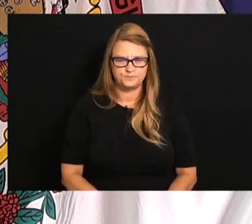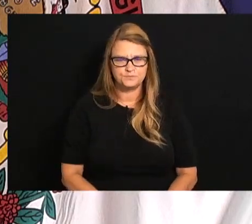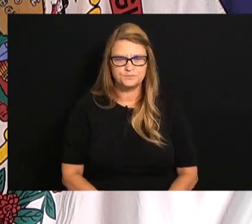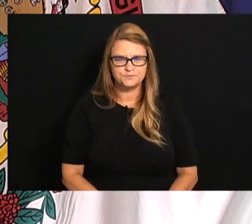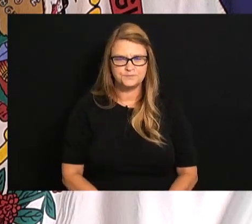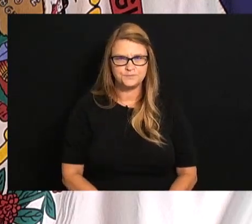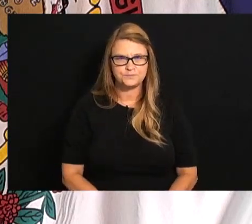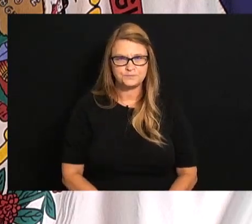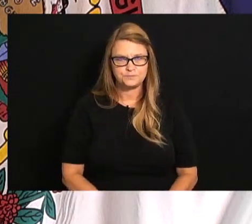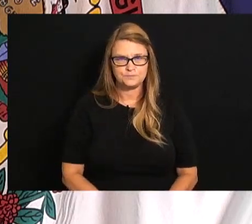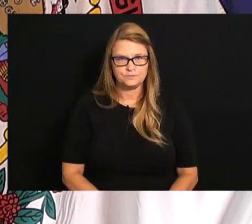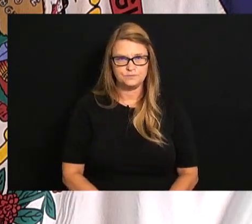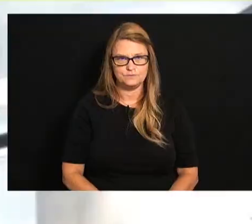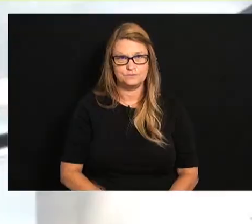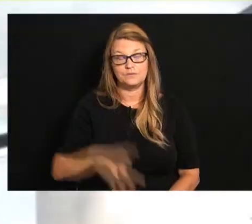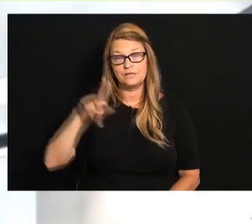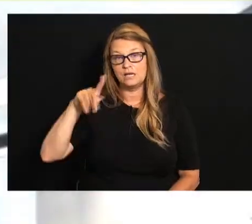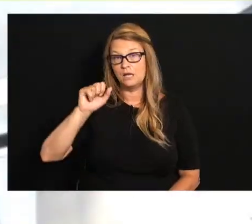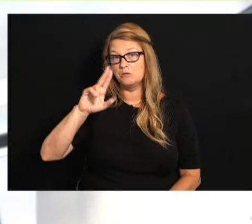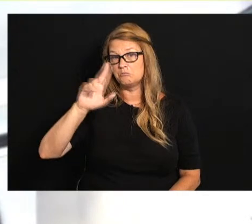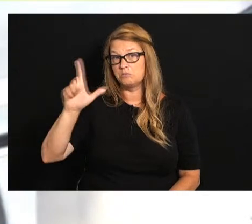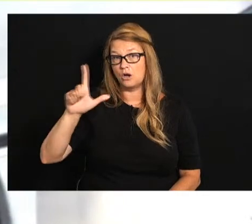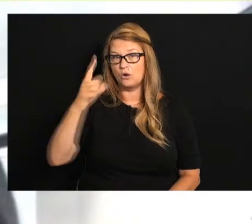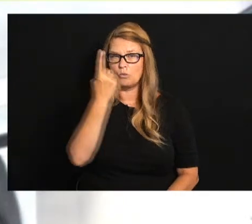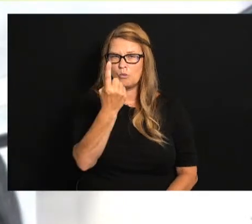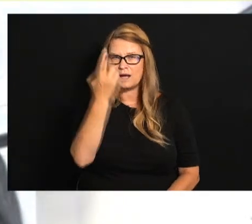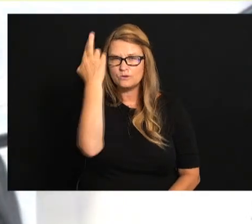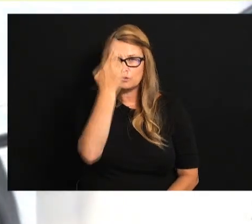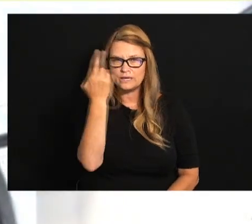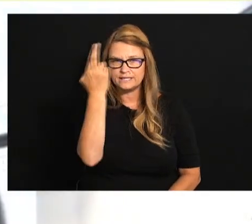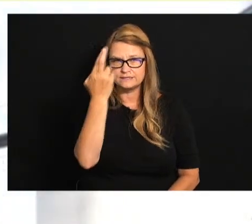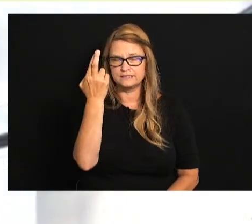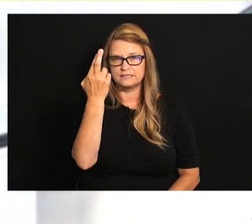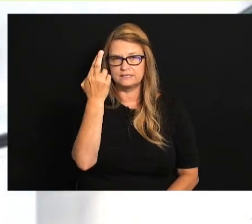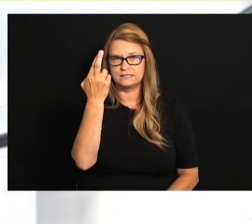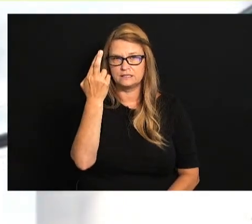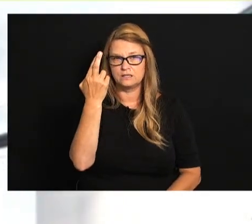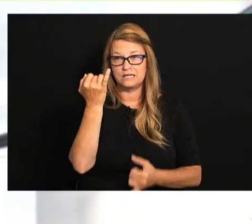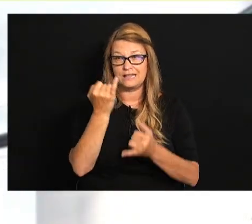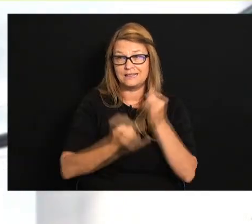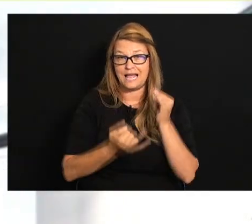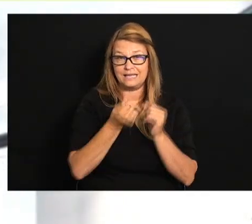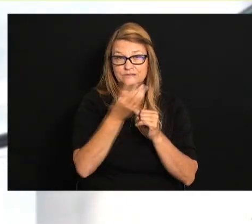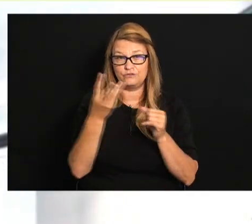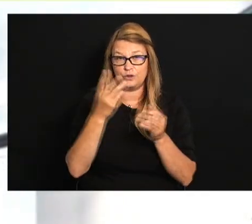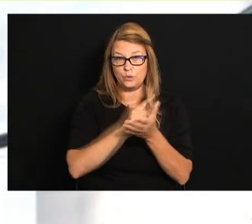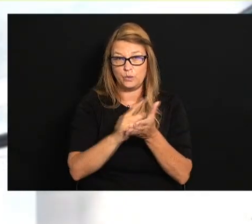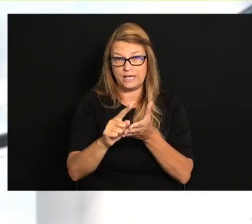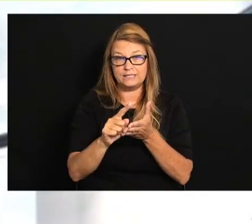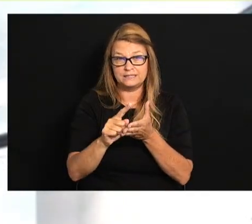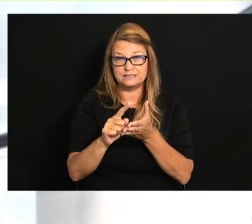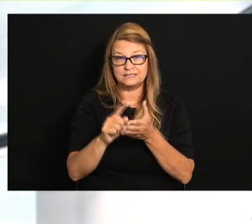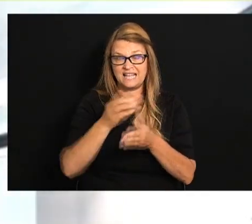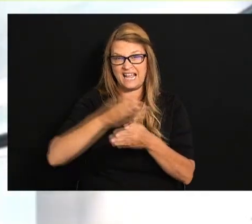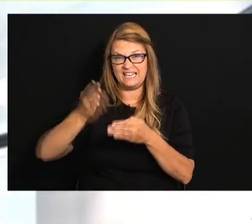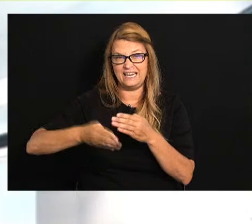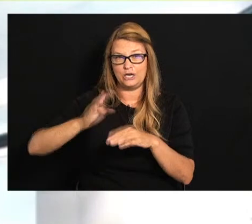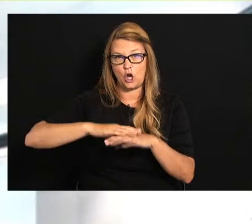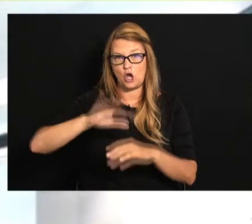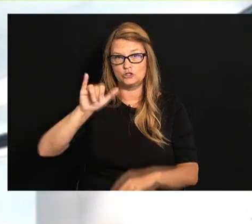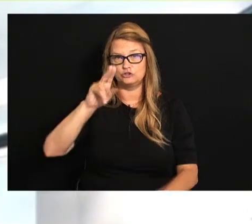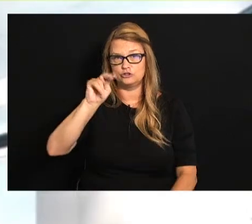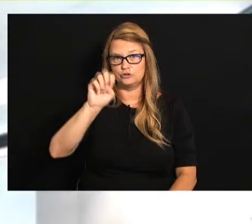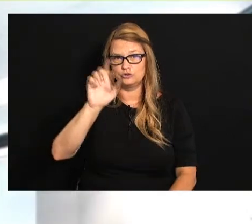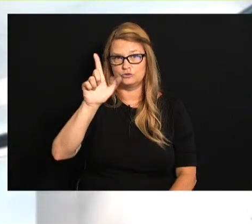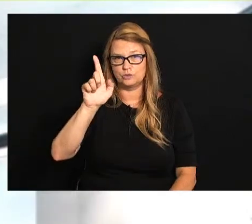Yes, Governor, I'll start. Paul, one reason over the last 2 weeks, and it ended yesterday on the 21st, was the